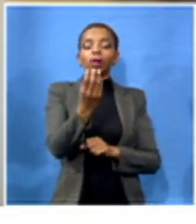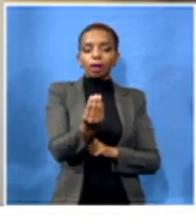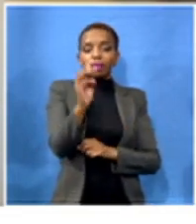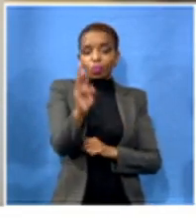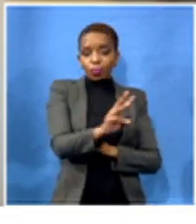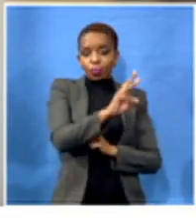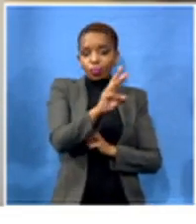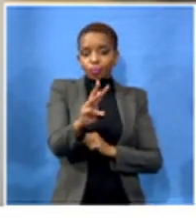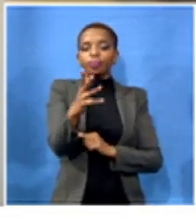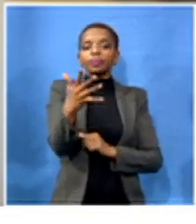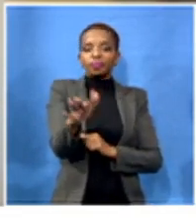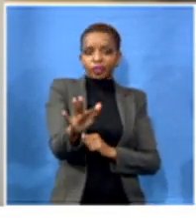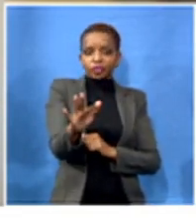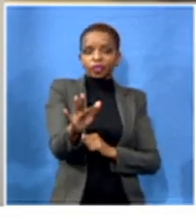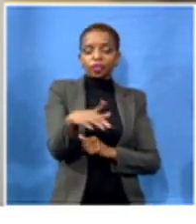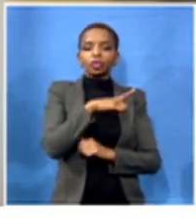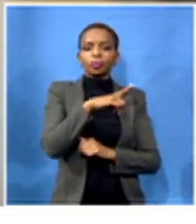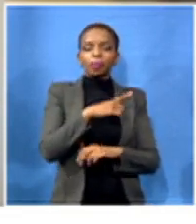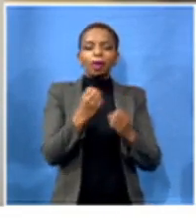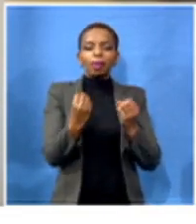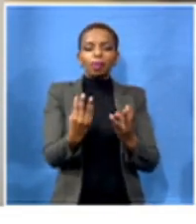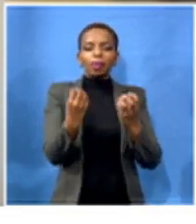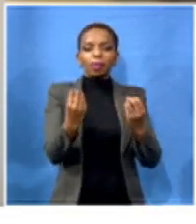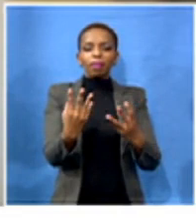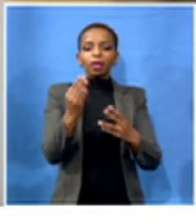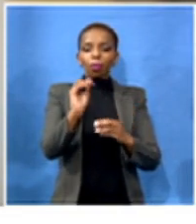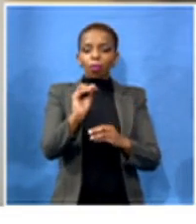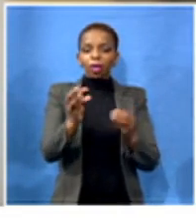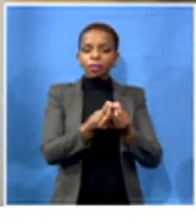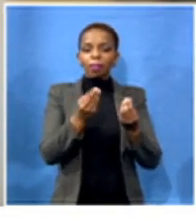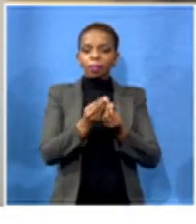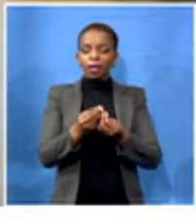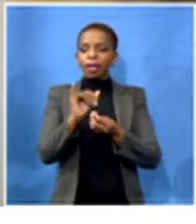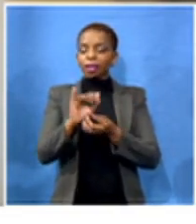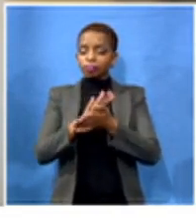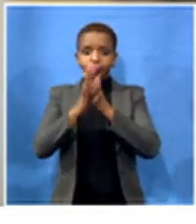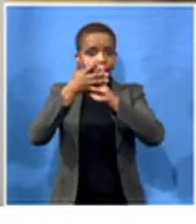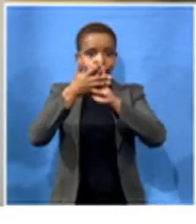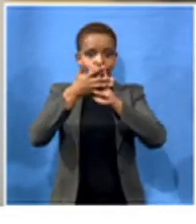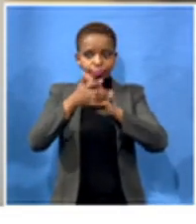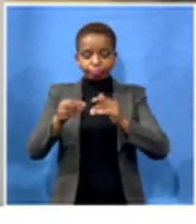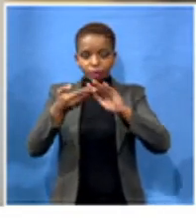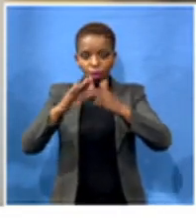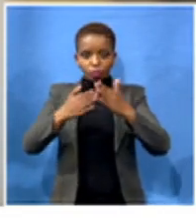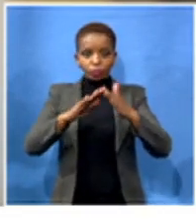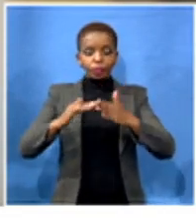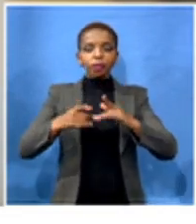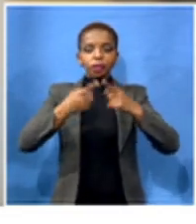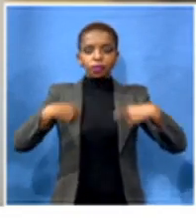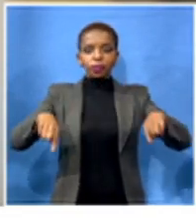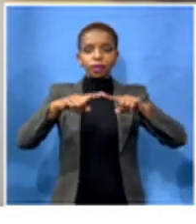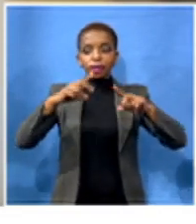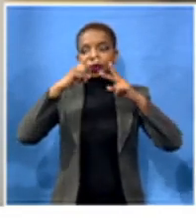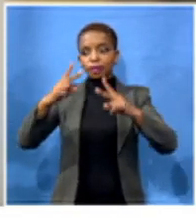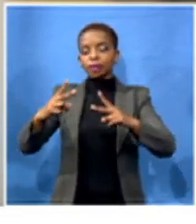that often when there's a crisis or something that disrupts the community, we do see a downswing in terms